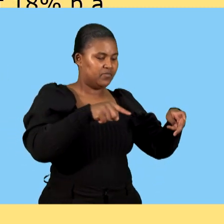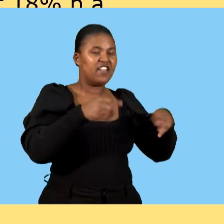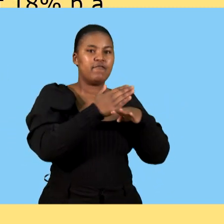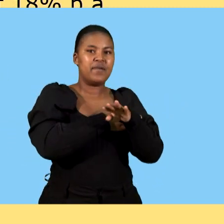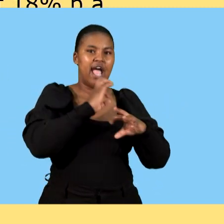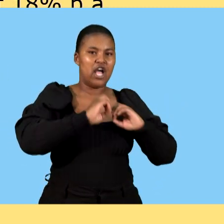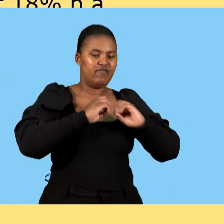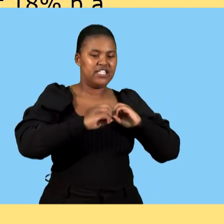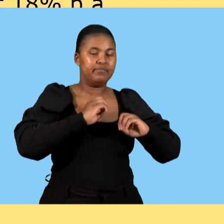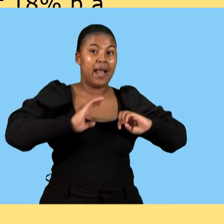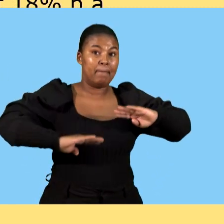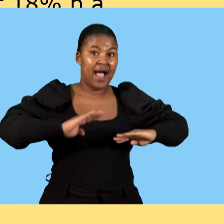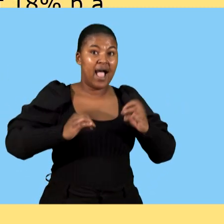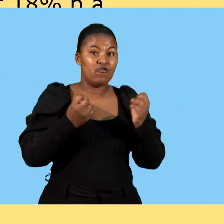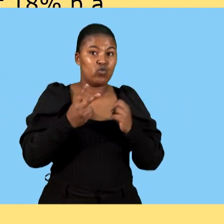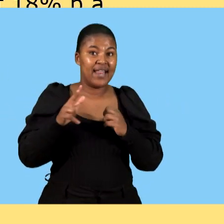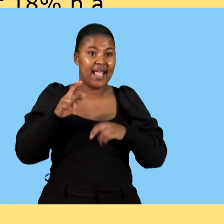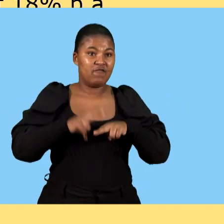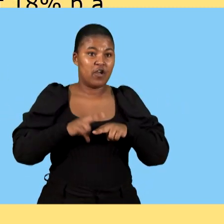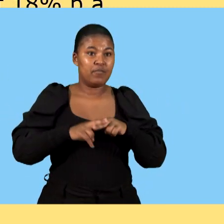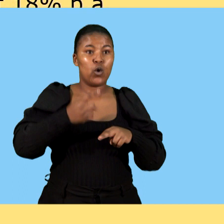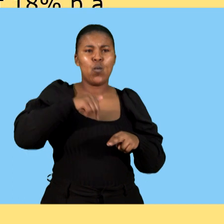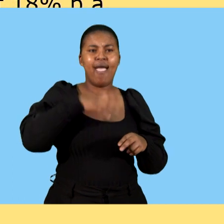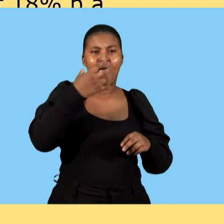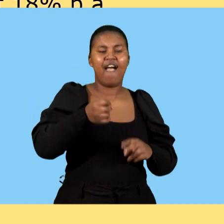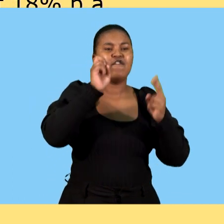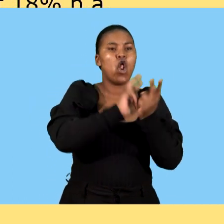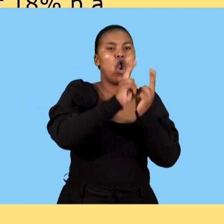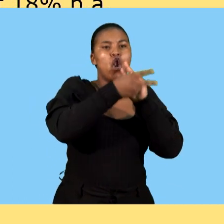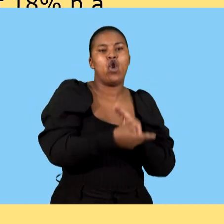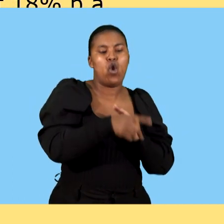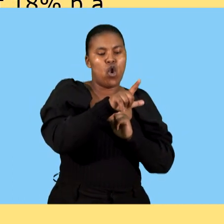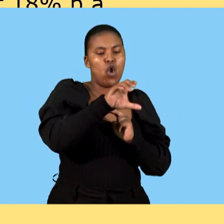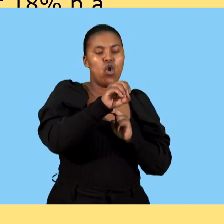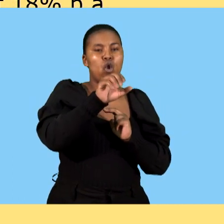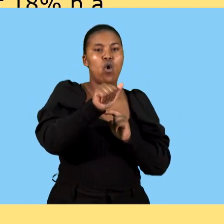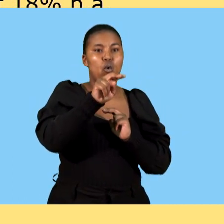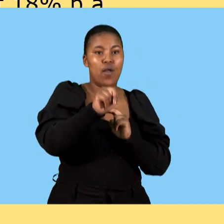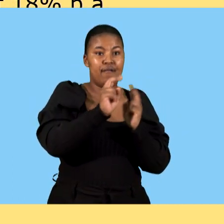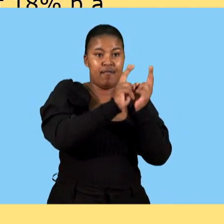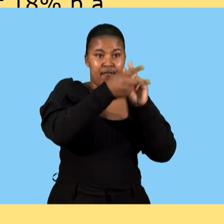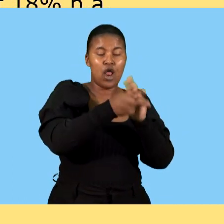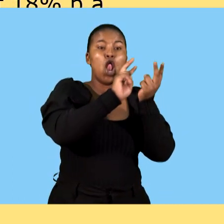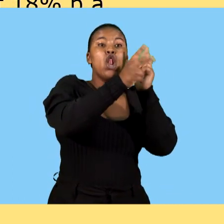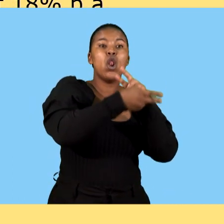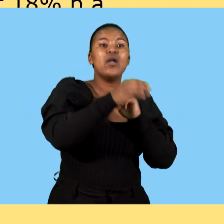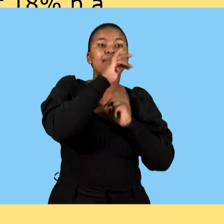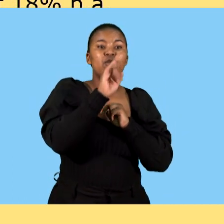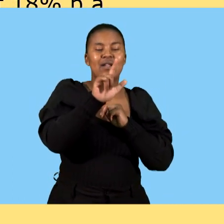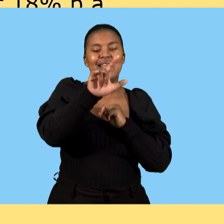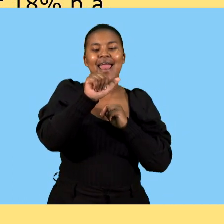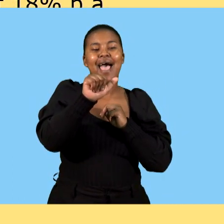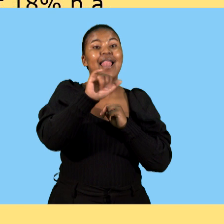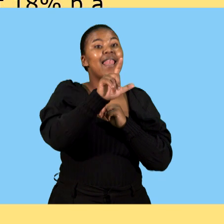balance. We have the balance sheet account section, then we have a loan. Remember, a loan is a liability. A loan is a